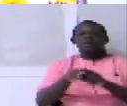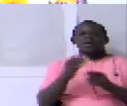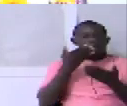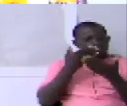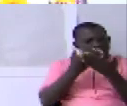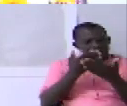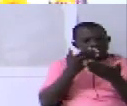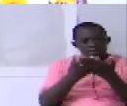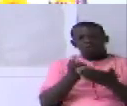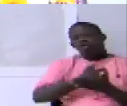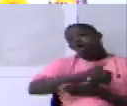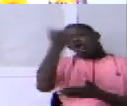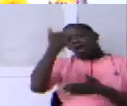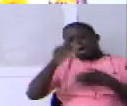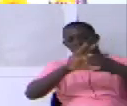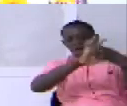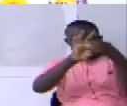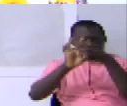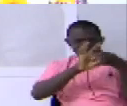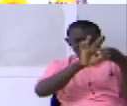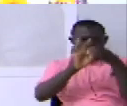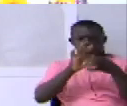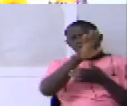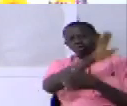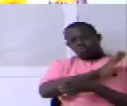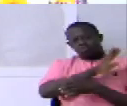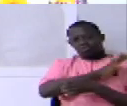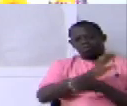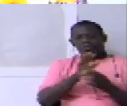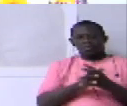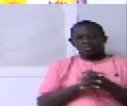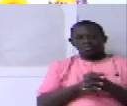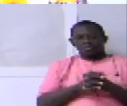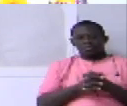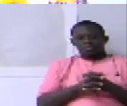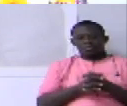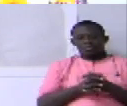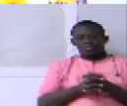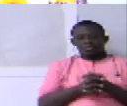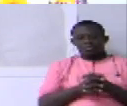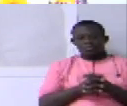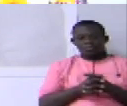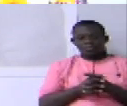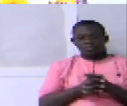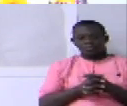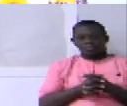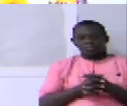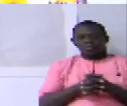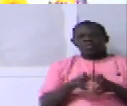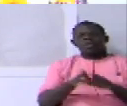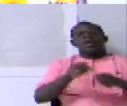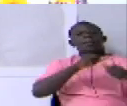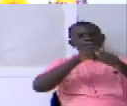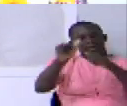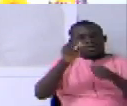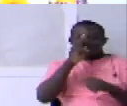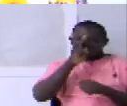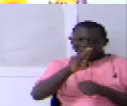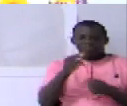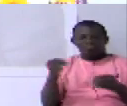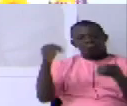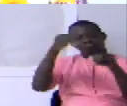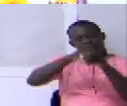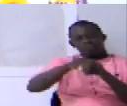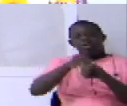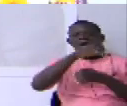to other agencies. Mbedo mbenkango dila do kubunda kotangulula menbe loring ifaye. Let them come in and help